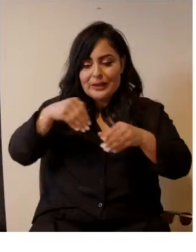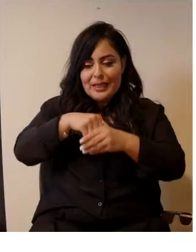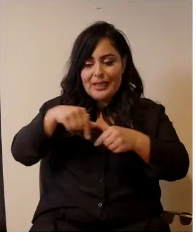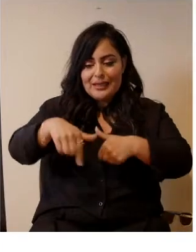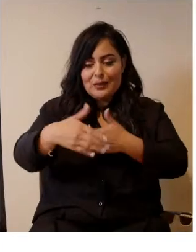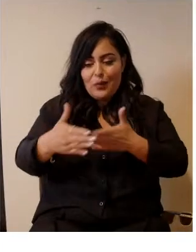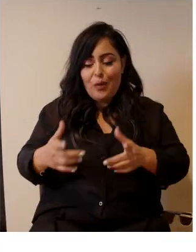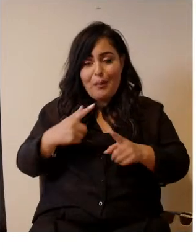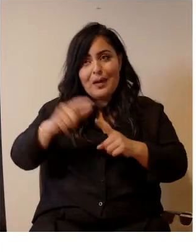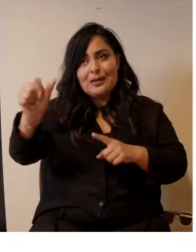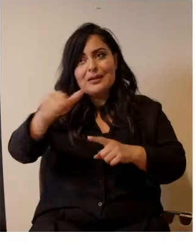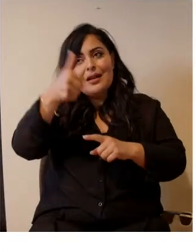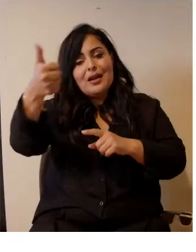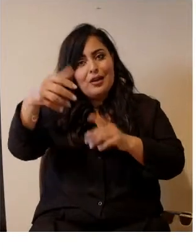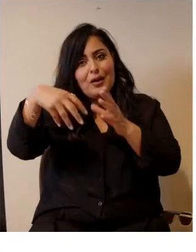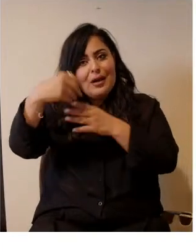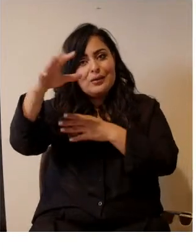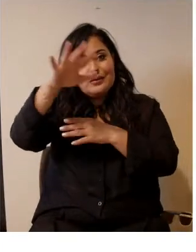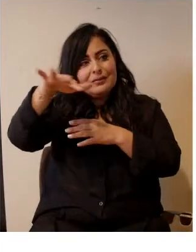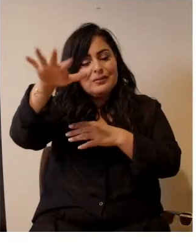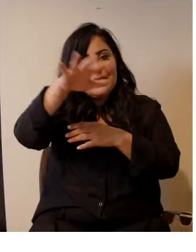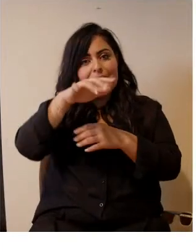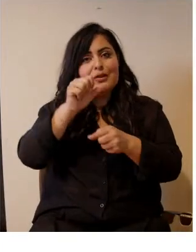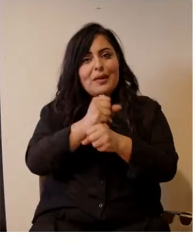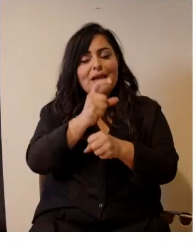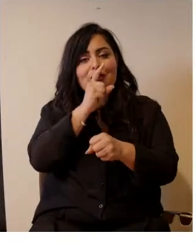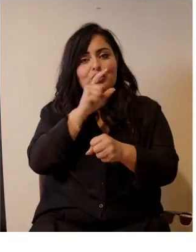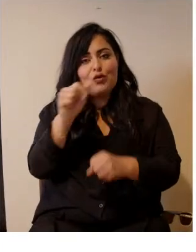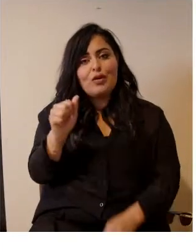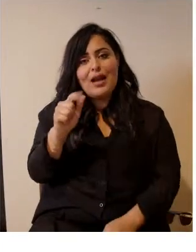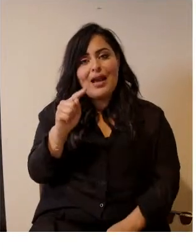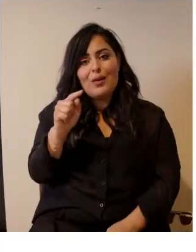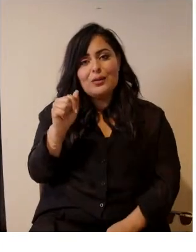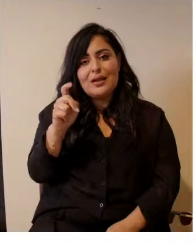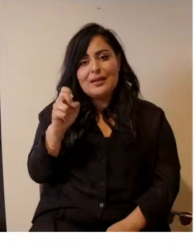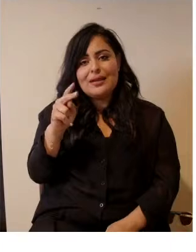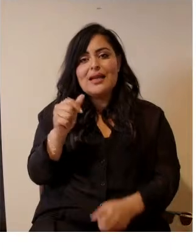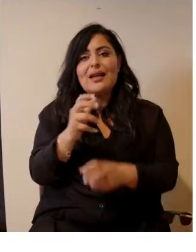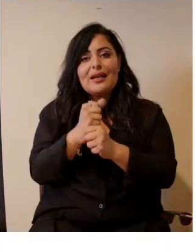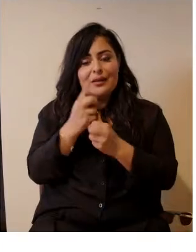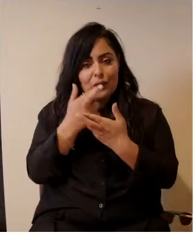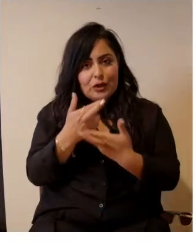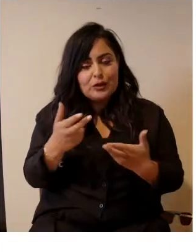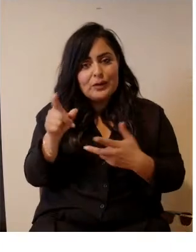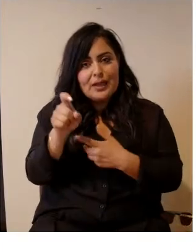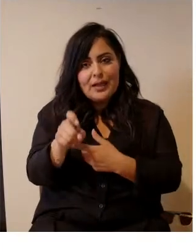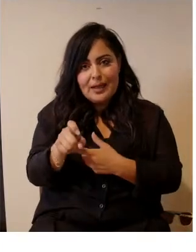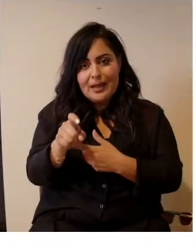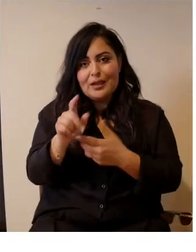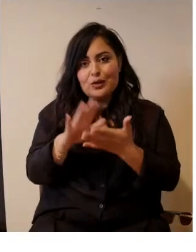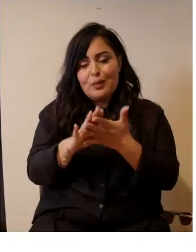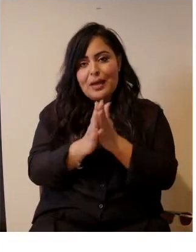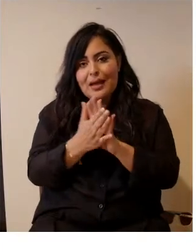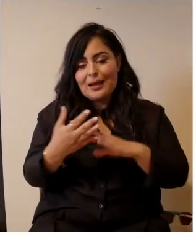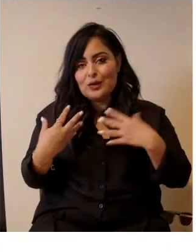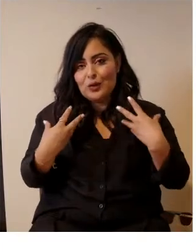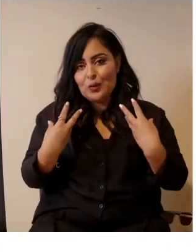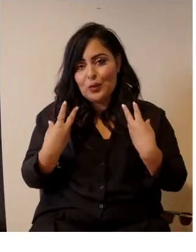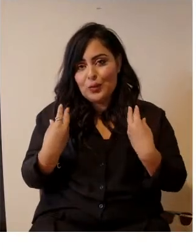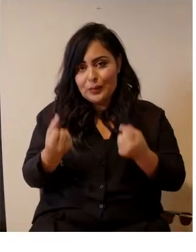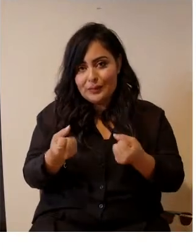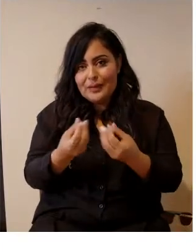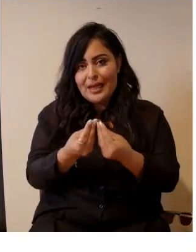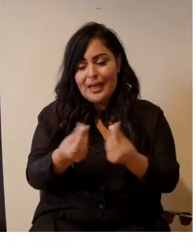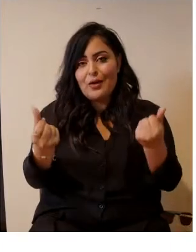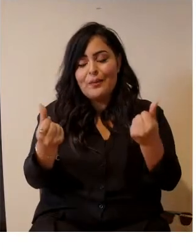to make sure that Altadena is connected to the resources it needs to be able to begin to heal. I just want to make it clear